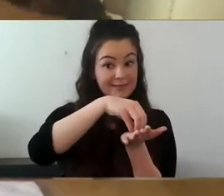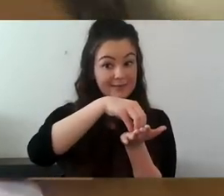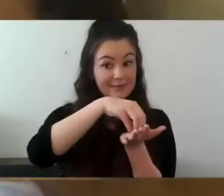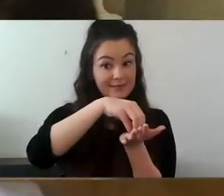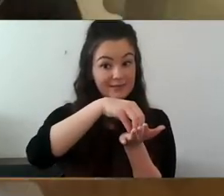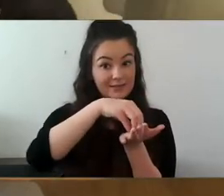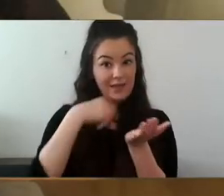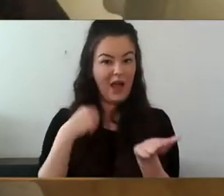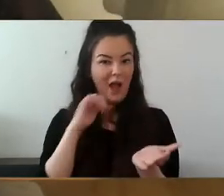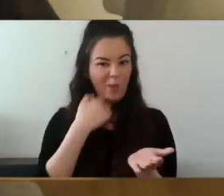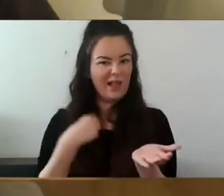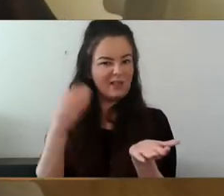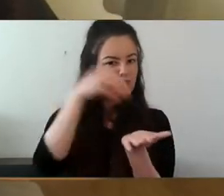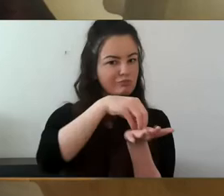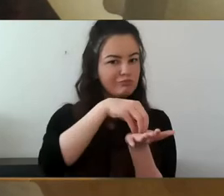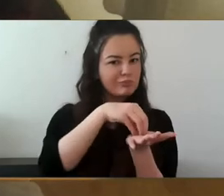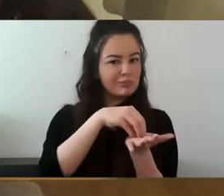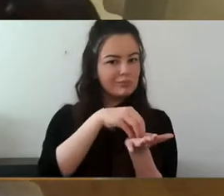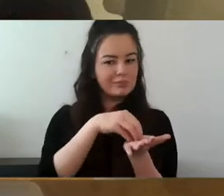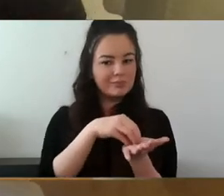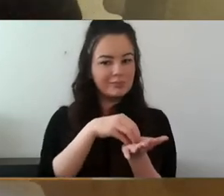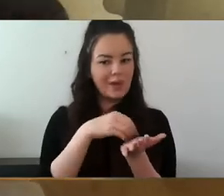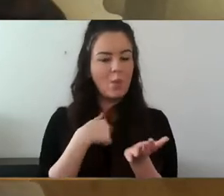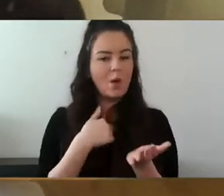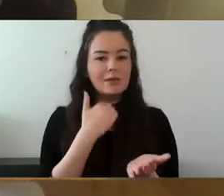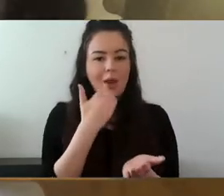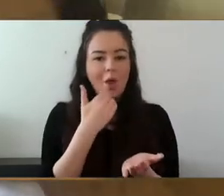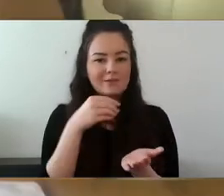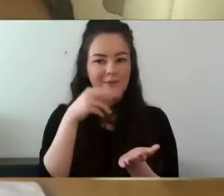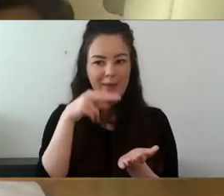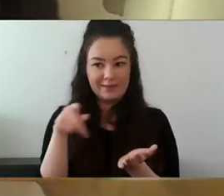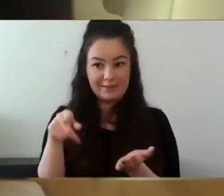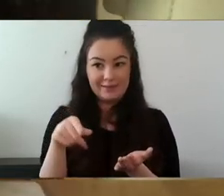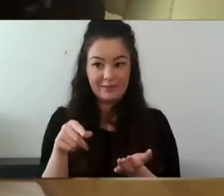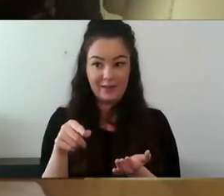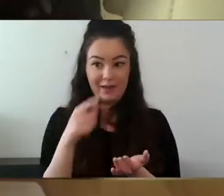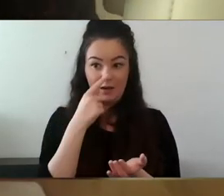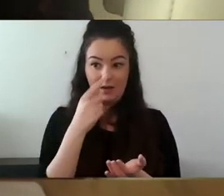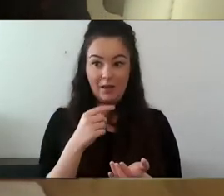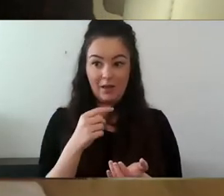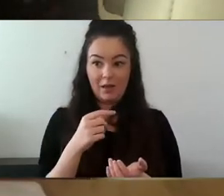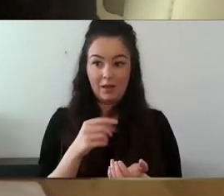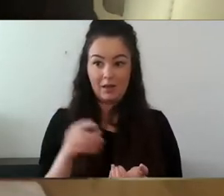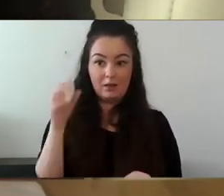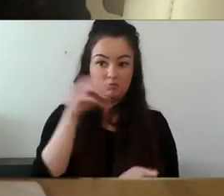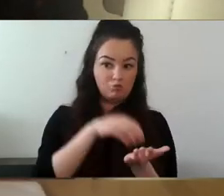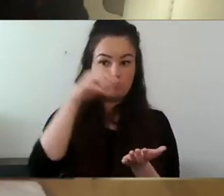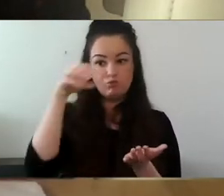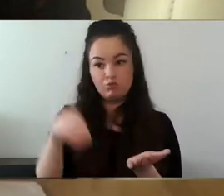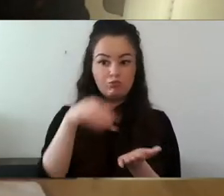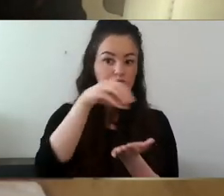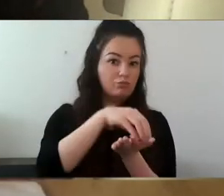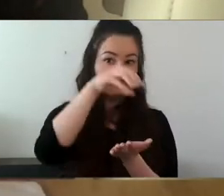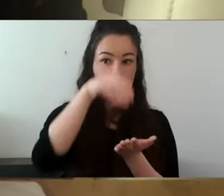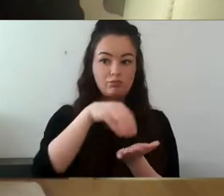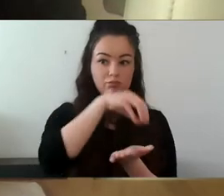or paint it. I'm gonna dunk it straight in because I want quite a lot of it like this, and then